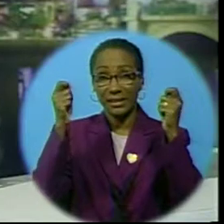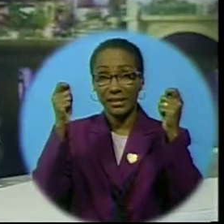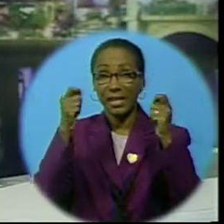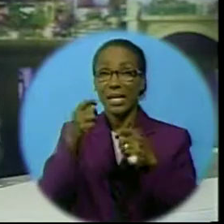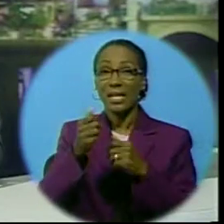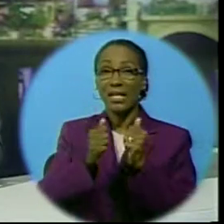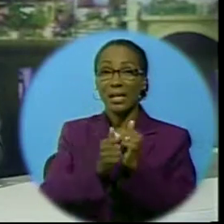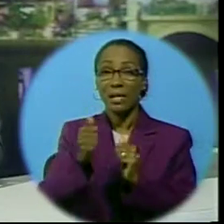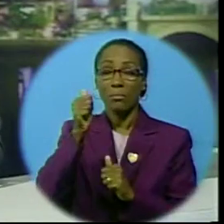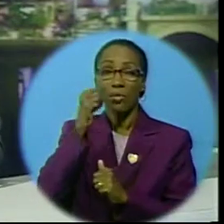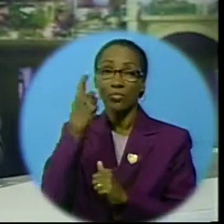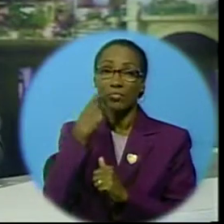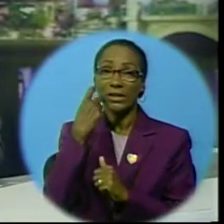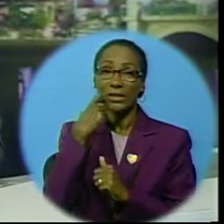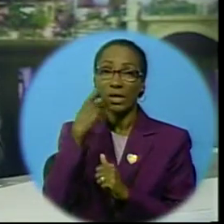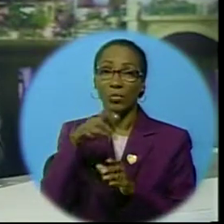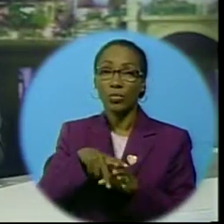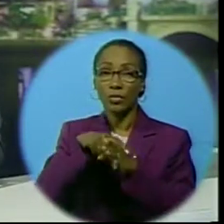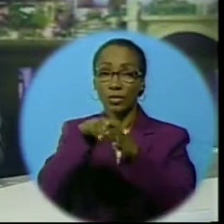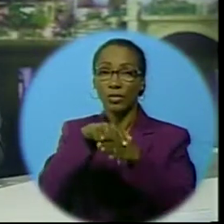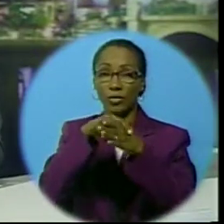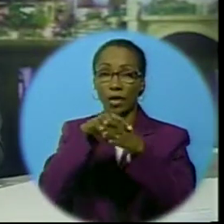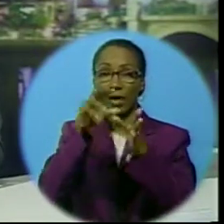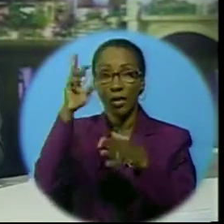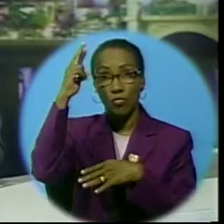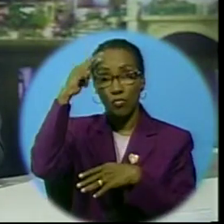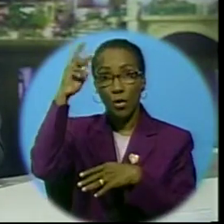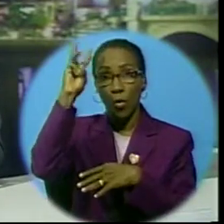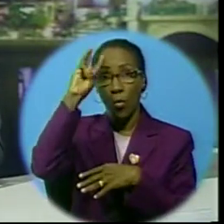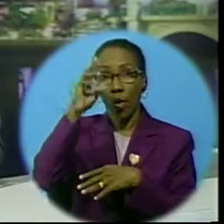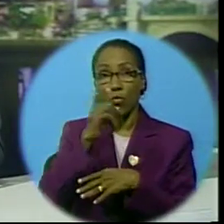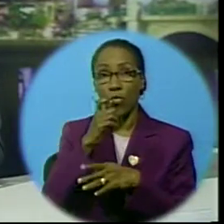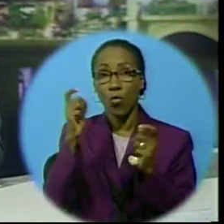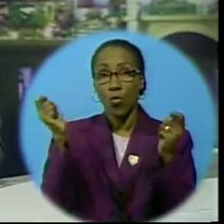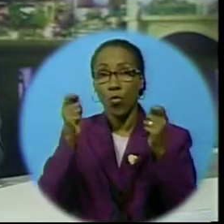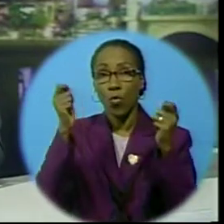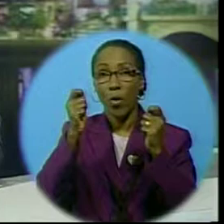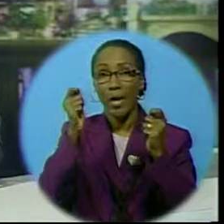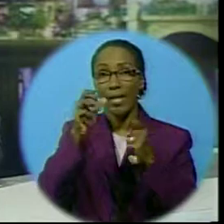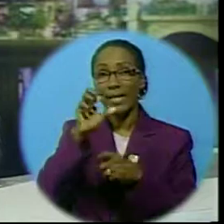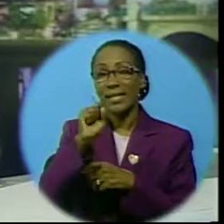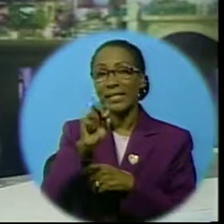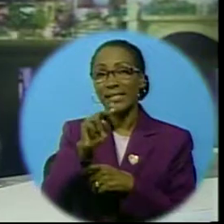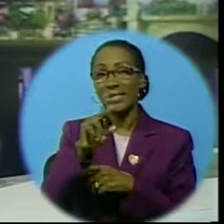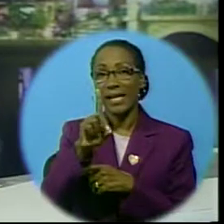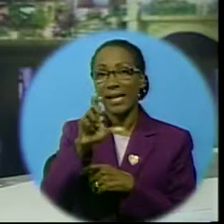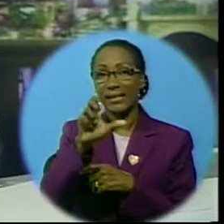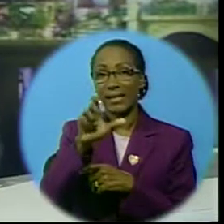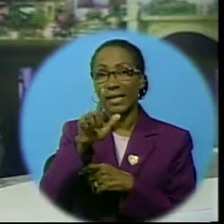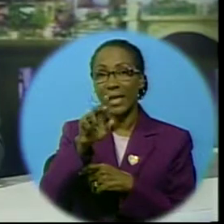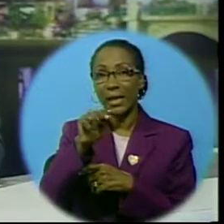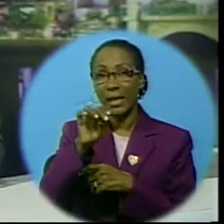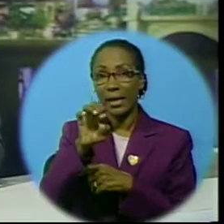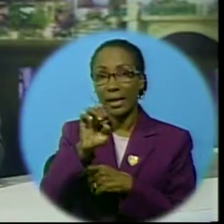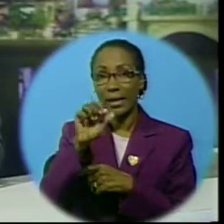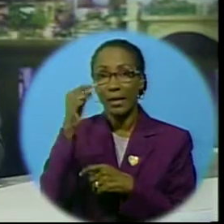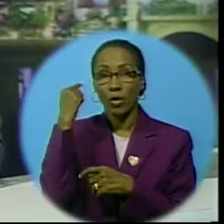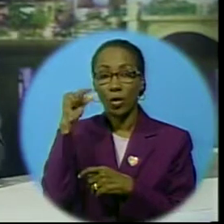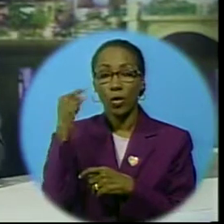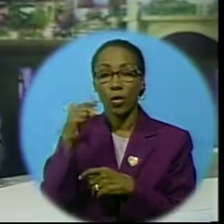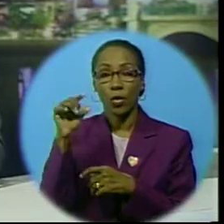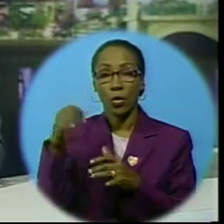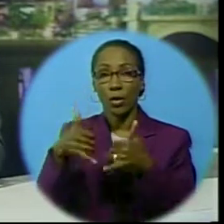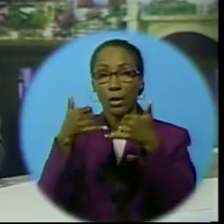jockey Rico Walcott, who recently won the Sandy Lane Gold Cup on board Sailors Creek. It was also the occasion for the school to honor 3